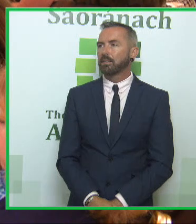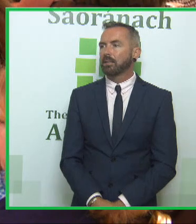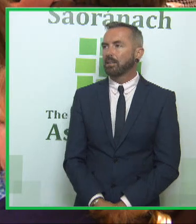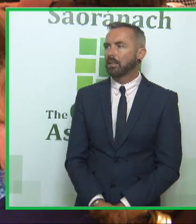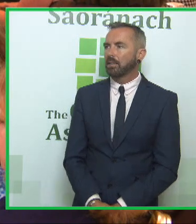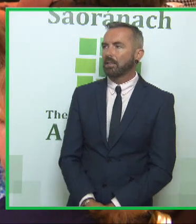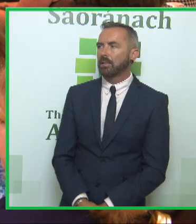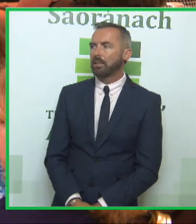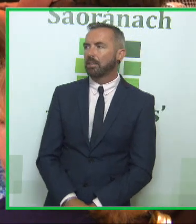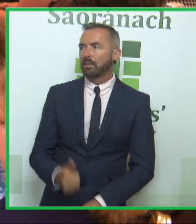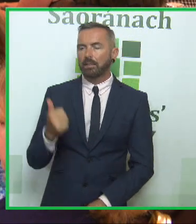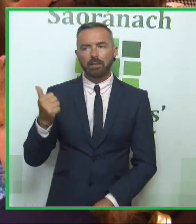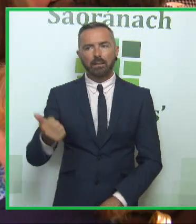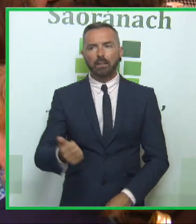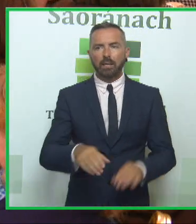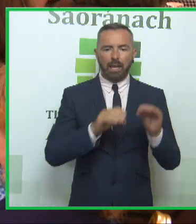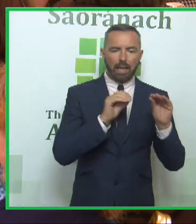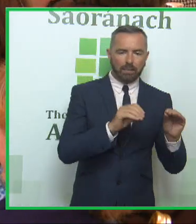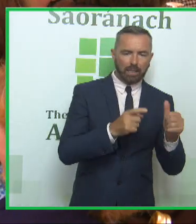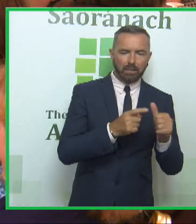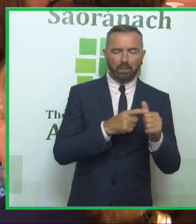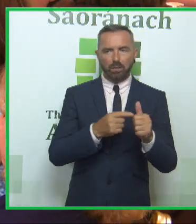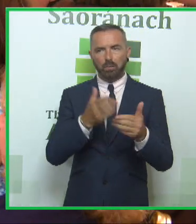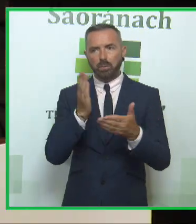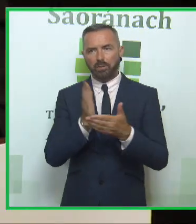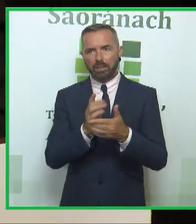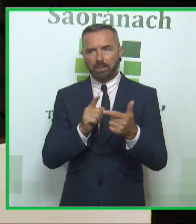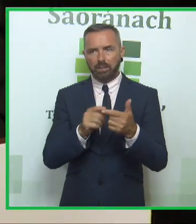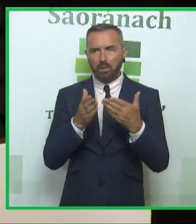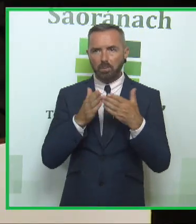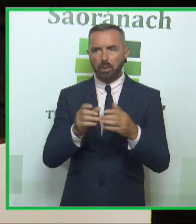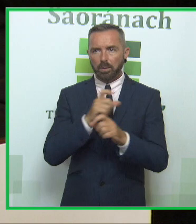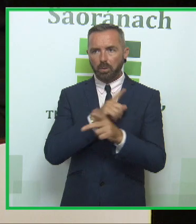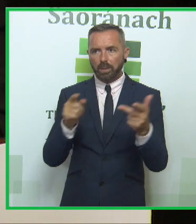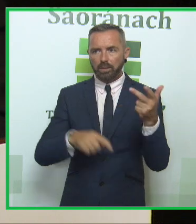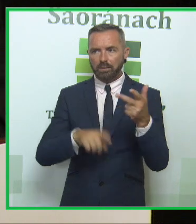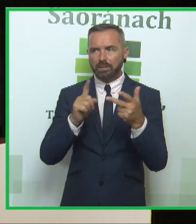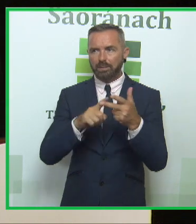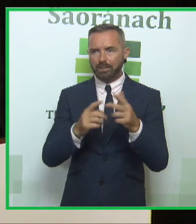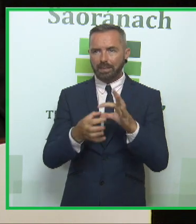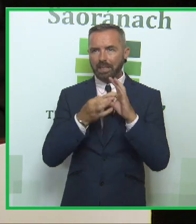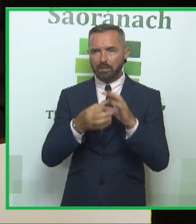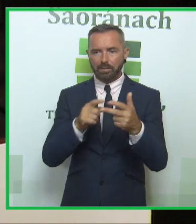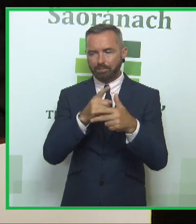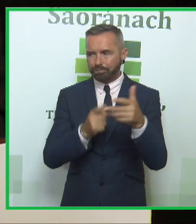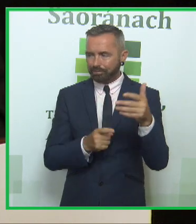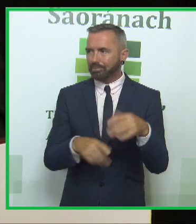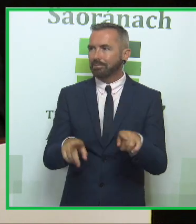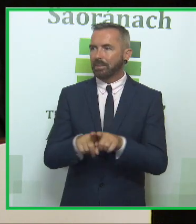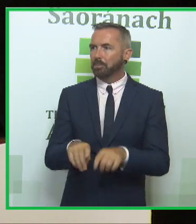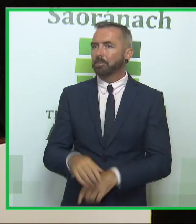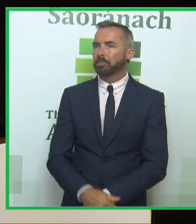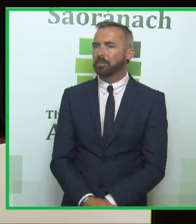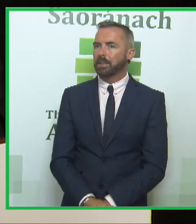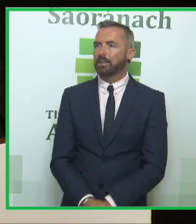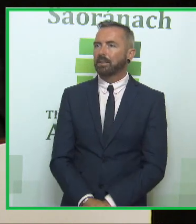Thank you. And again, education, prevention, public awareness, public communications coming through very strong and consistently, thankfully.